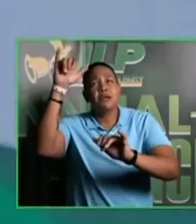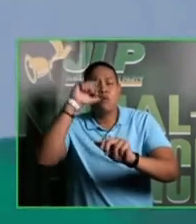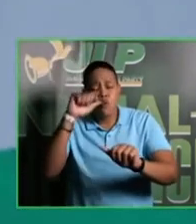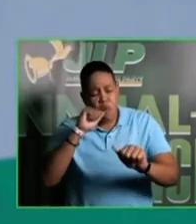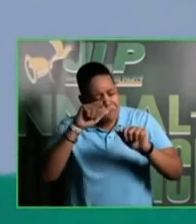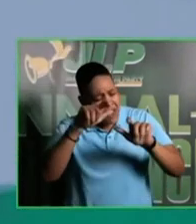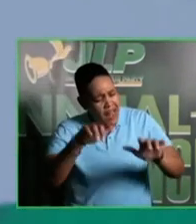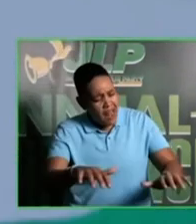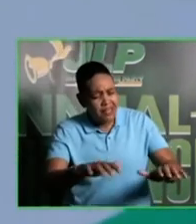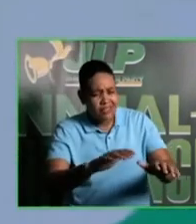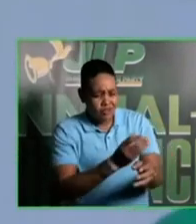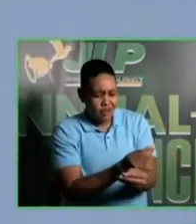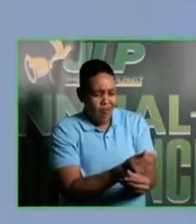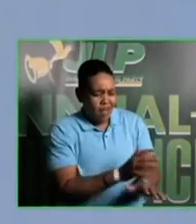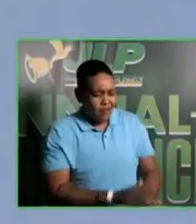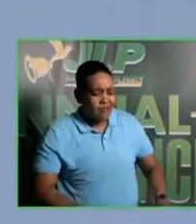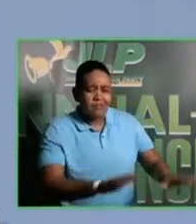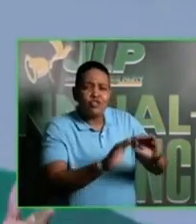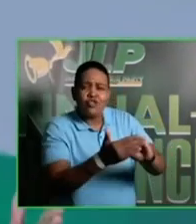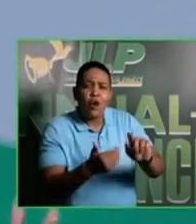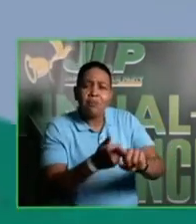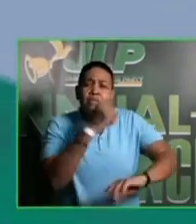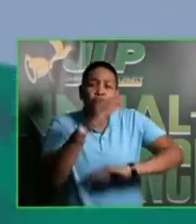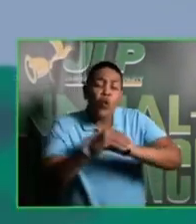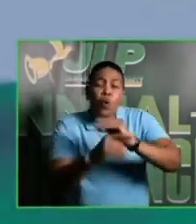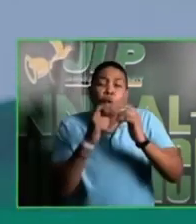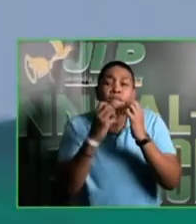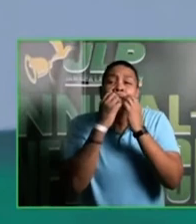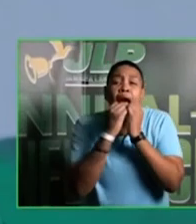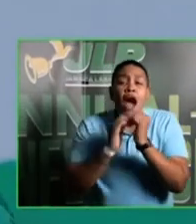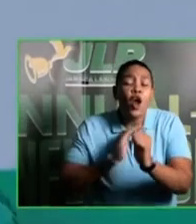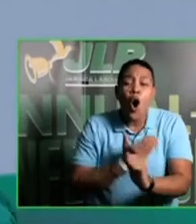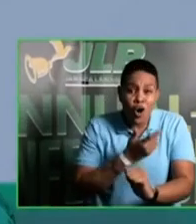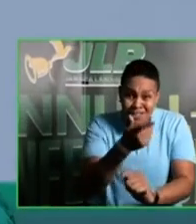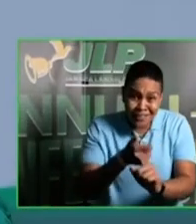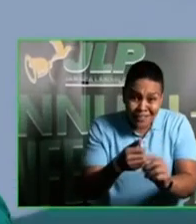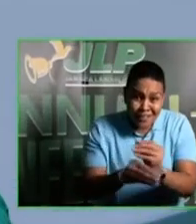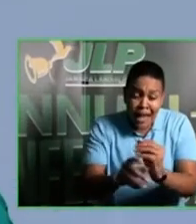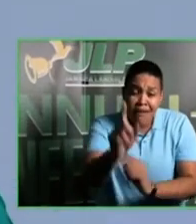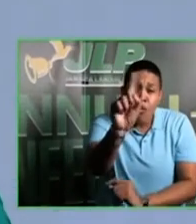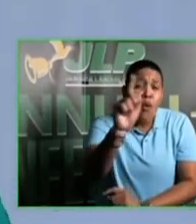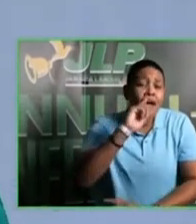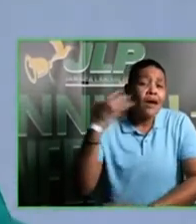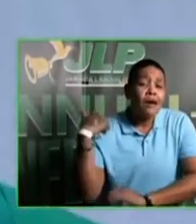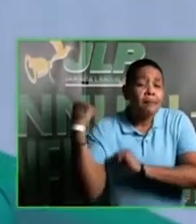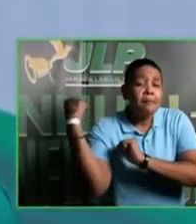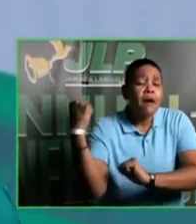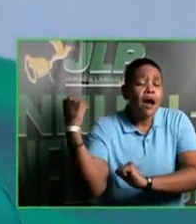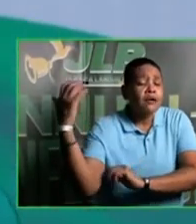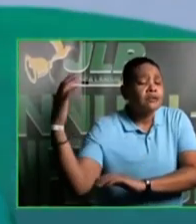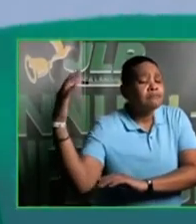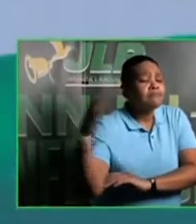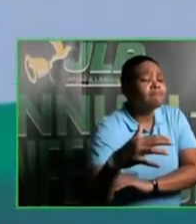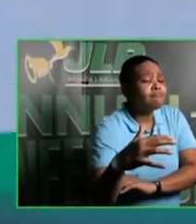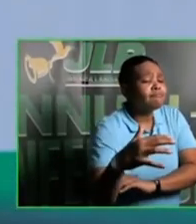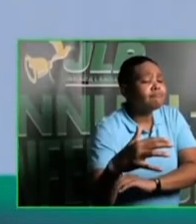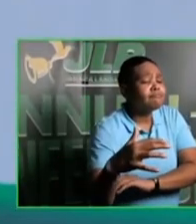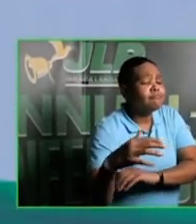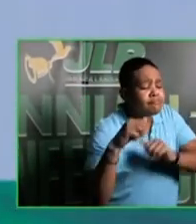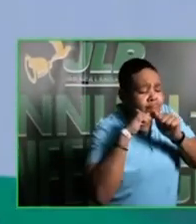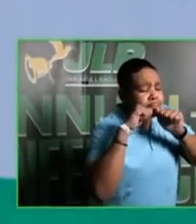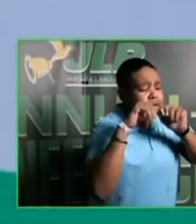blessed our land, who has guarded us with his mighty hand, who has